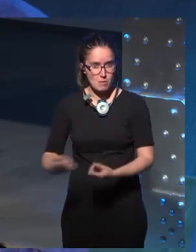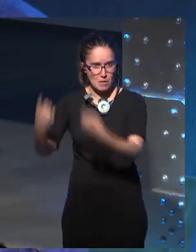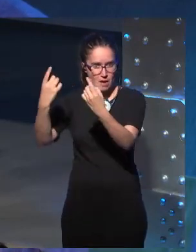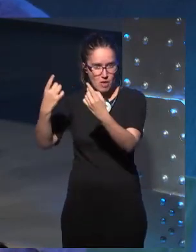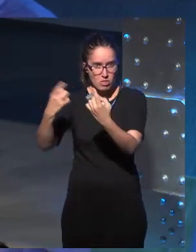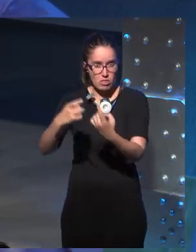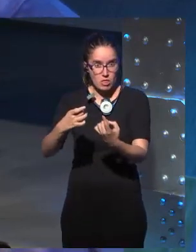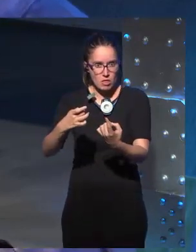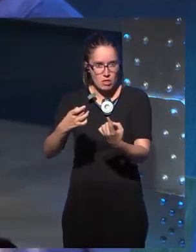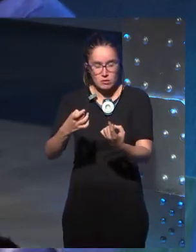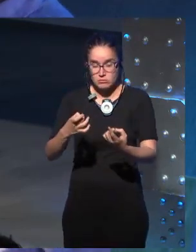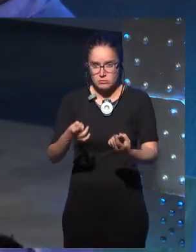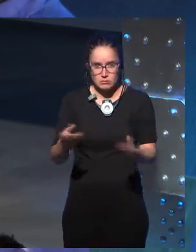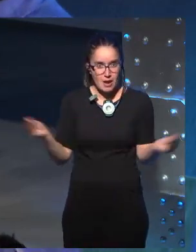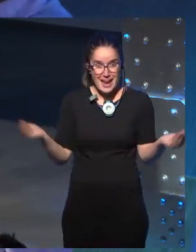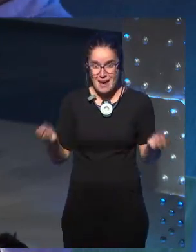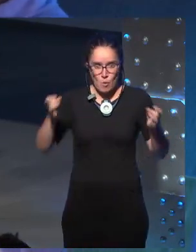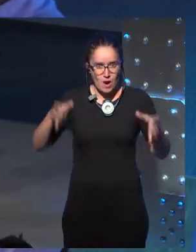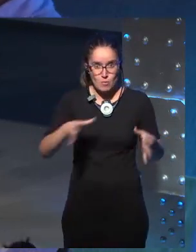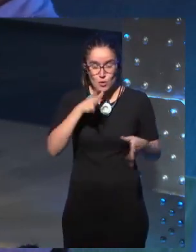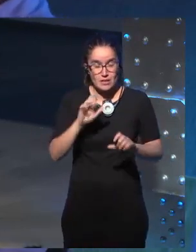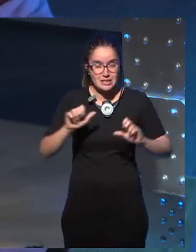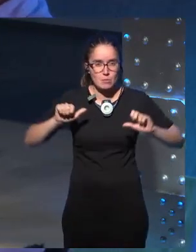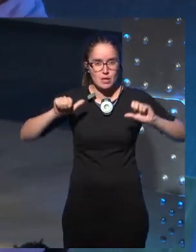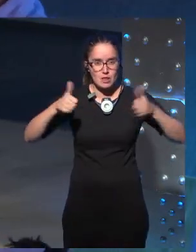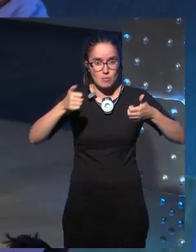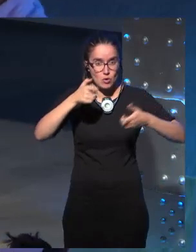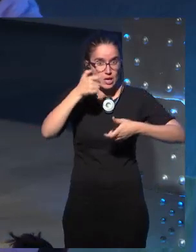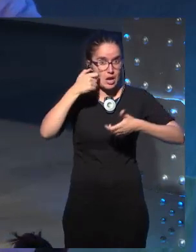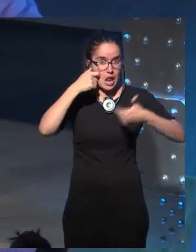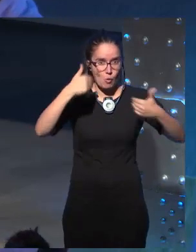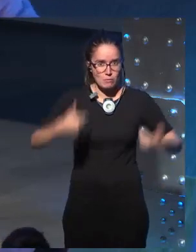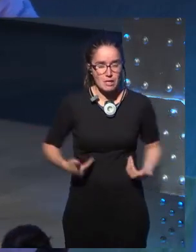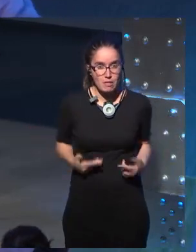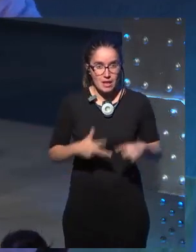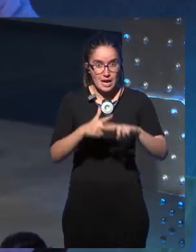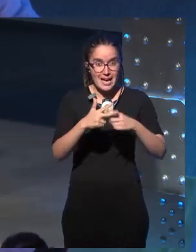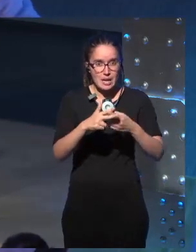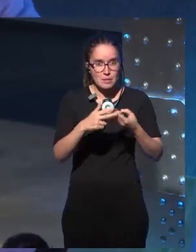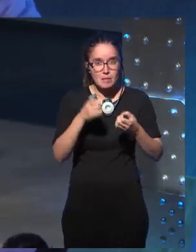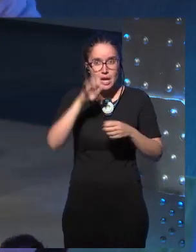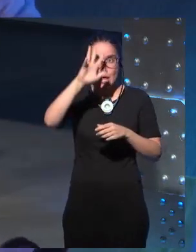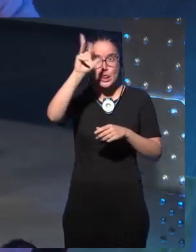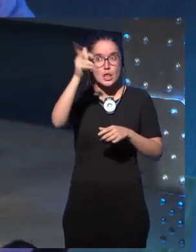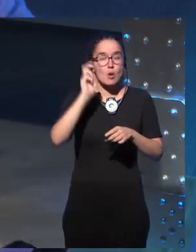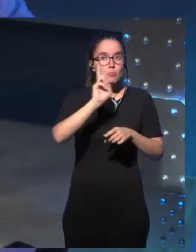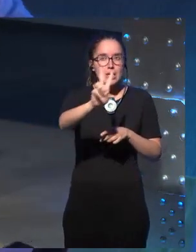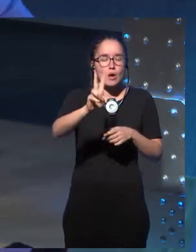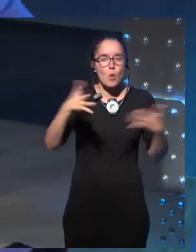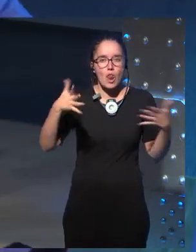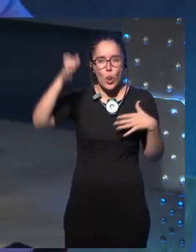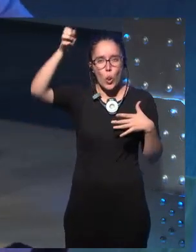Because since the beginning of mankind, what tool did we have to look at the universe? One,